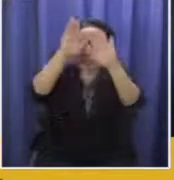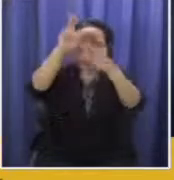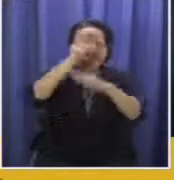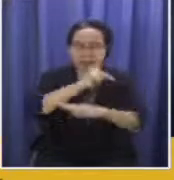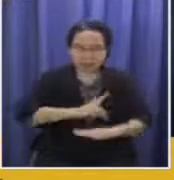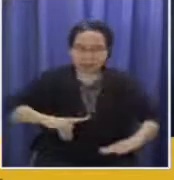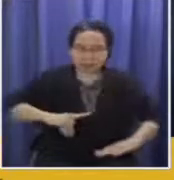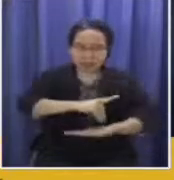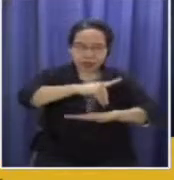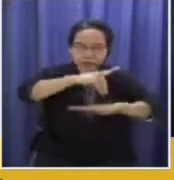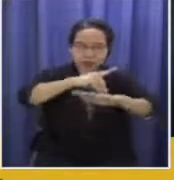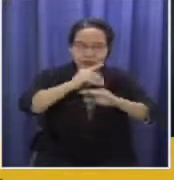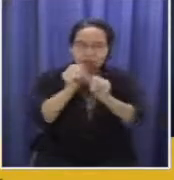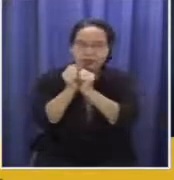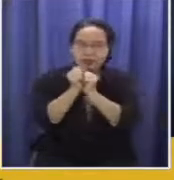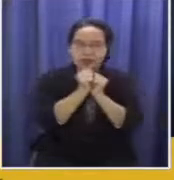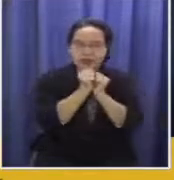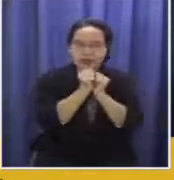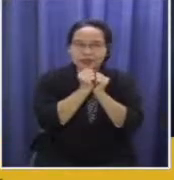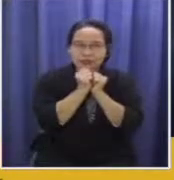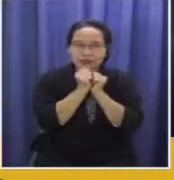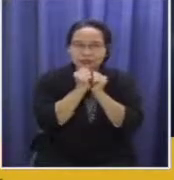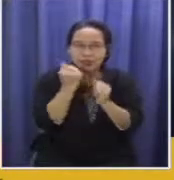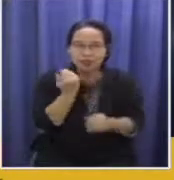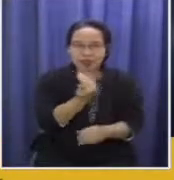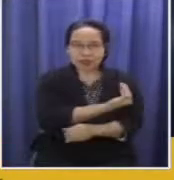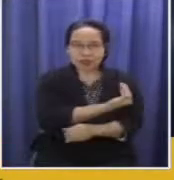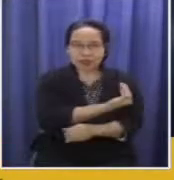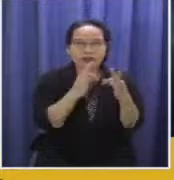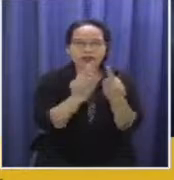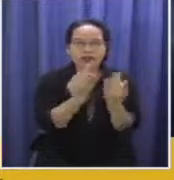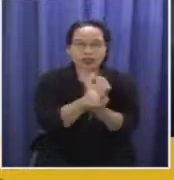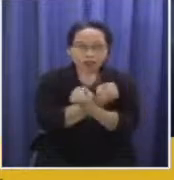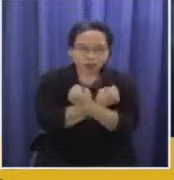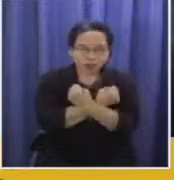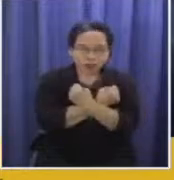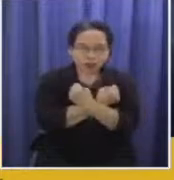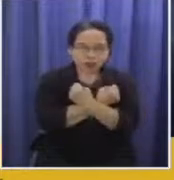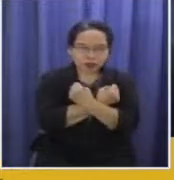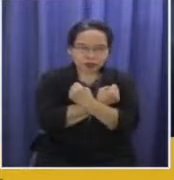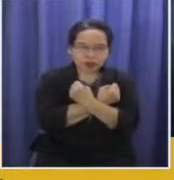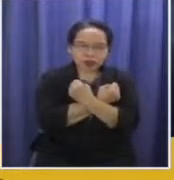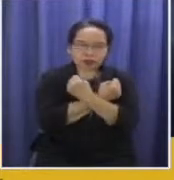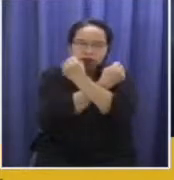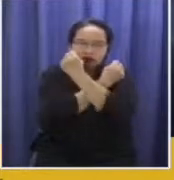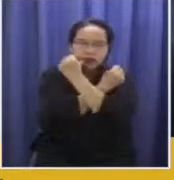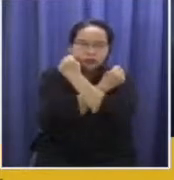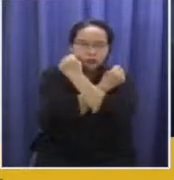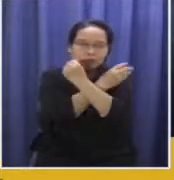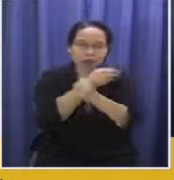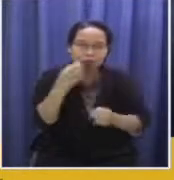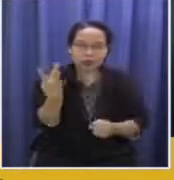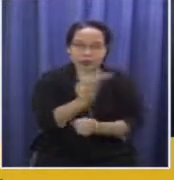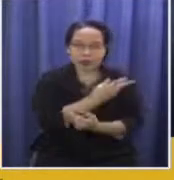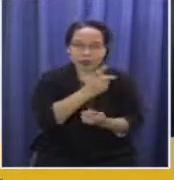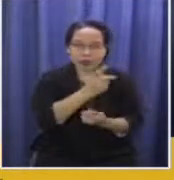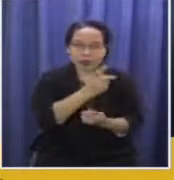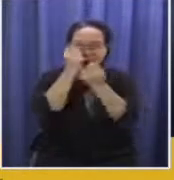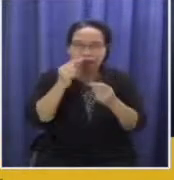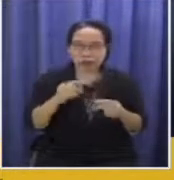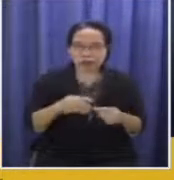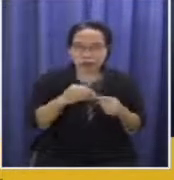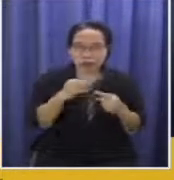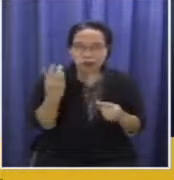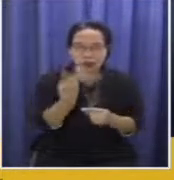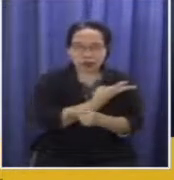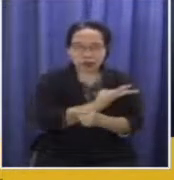may we reach your paradise together with our loved ones. We trust that more